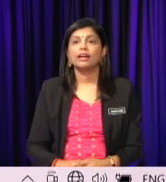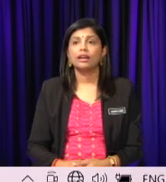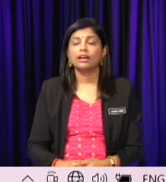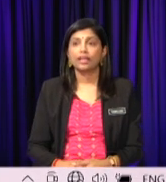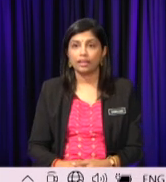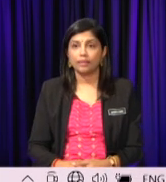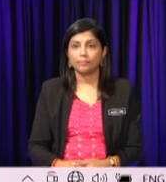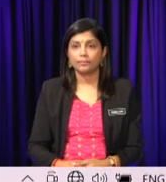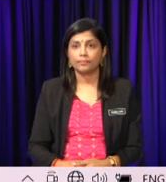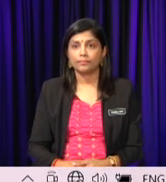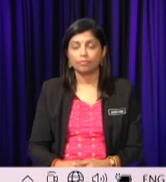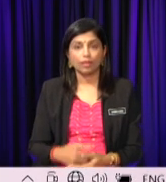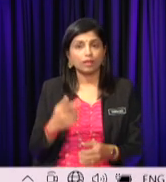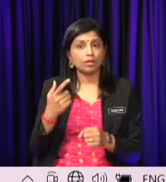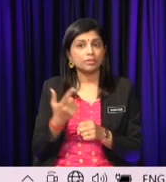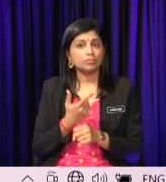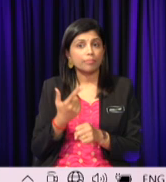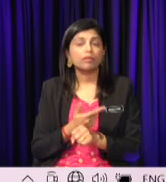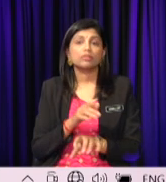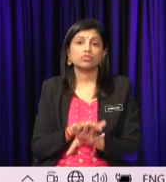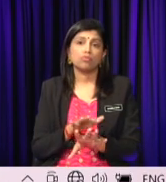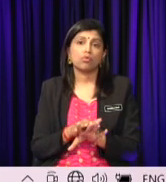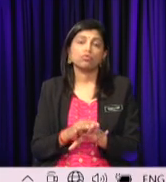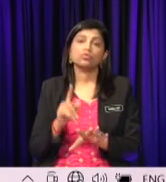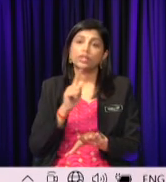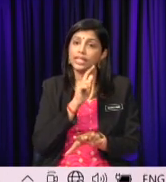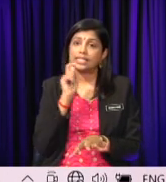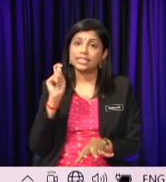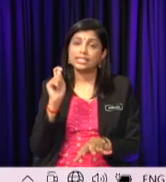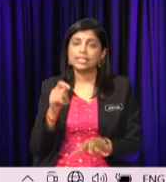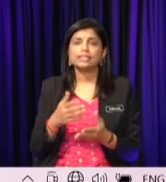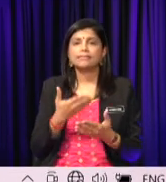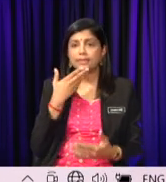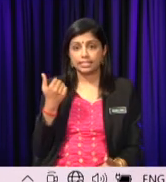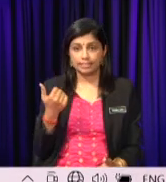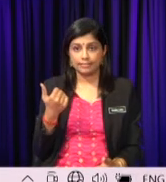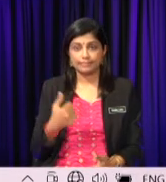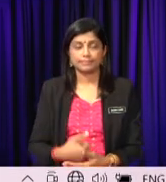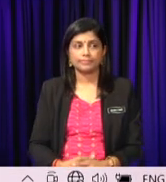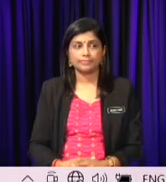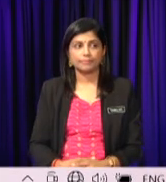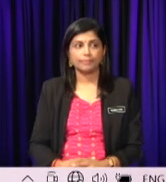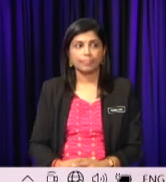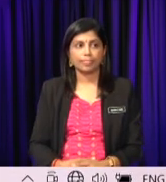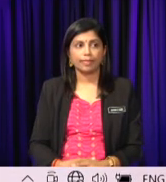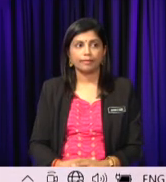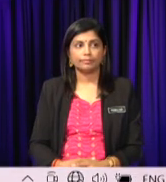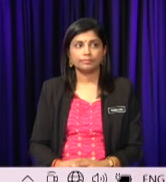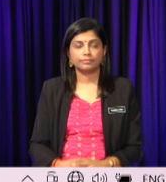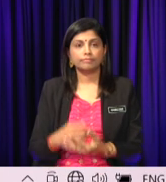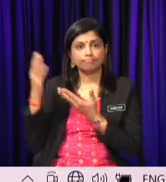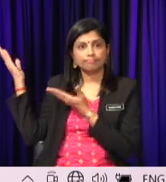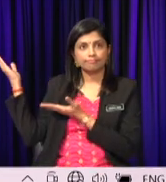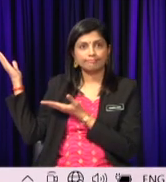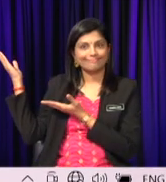if they do practice, mm-hmm. okay? If they practice among themselves. Okay, how to turn-take? So here are some expressions